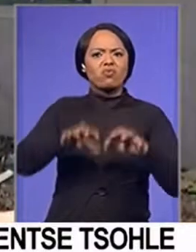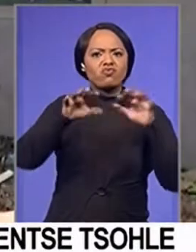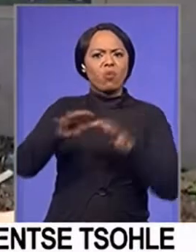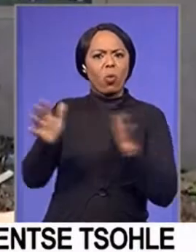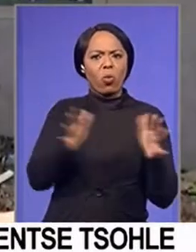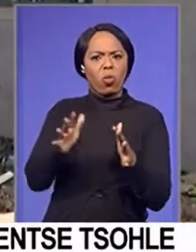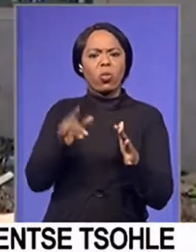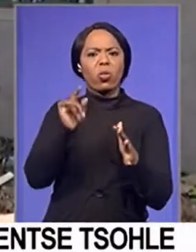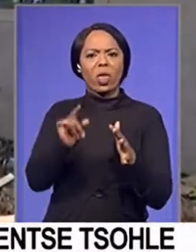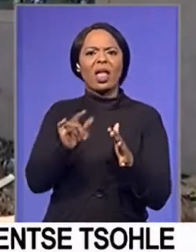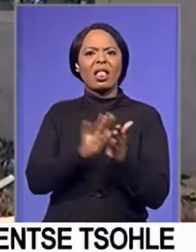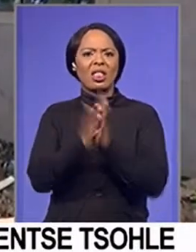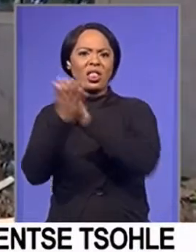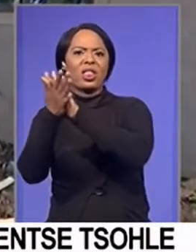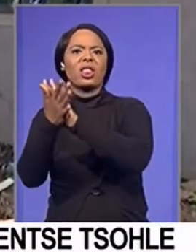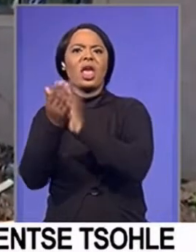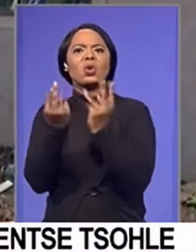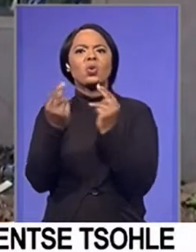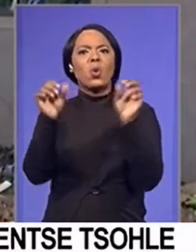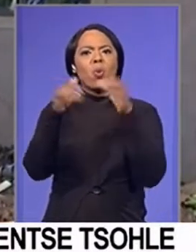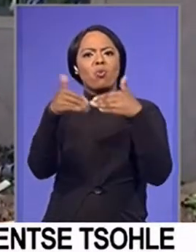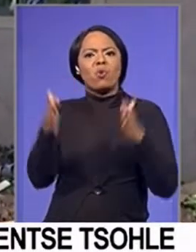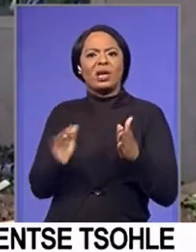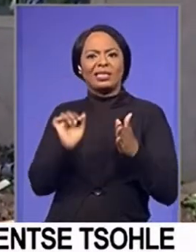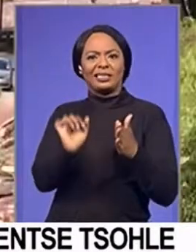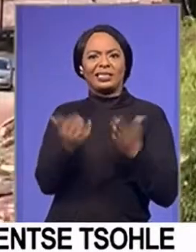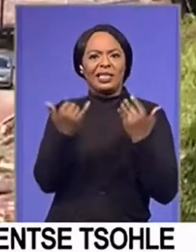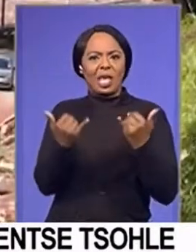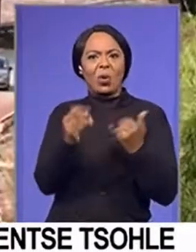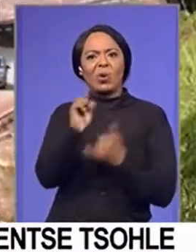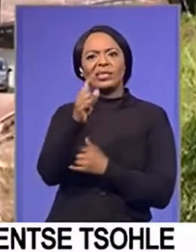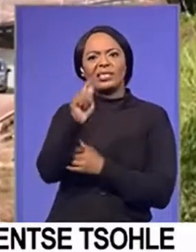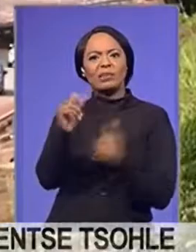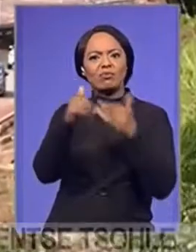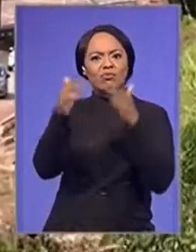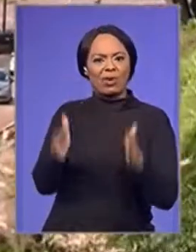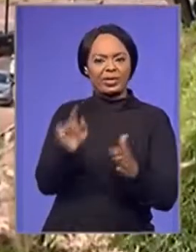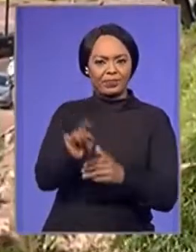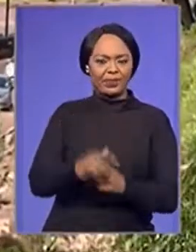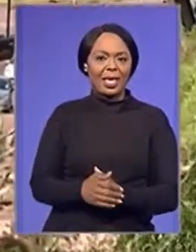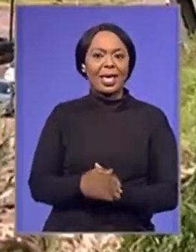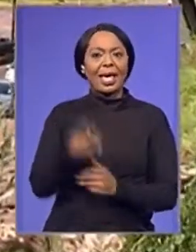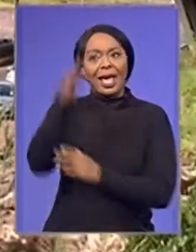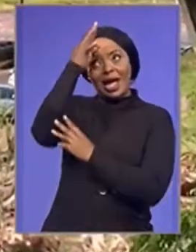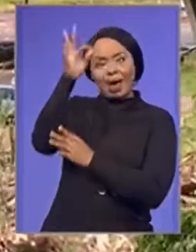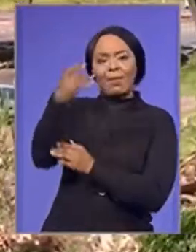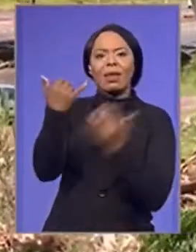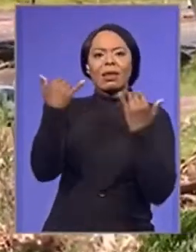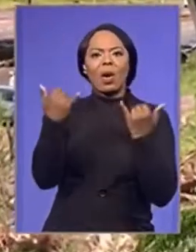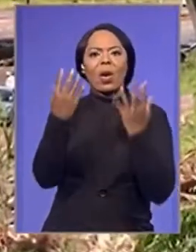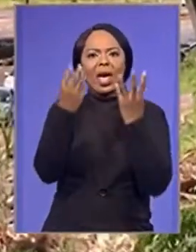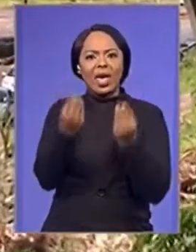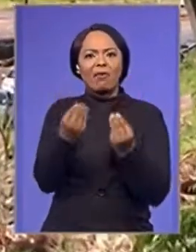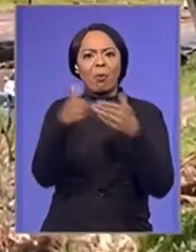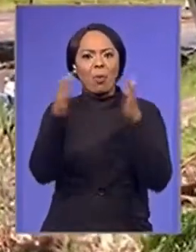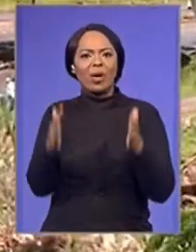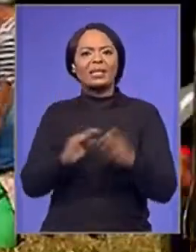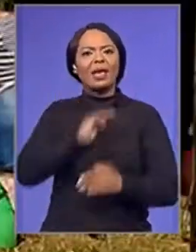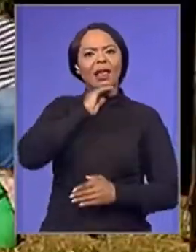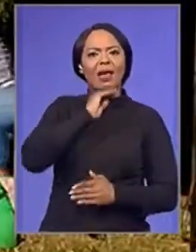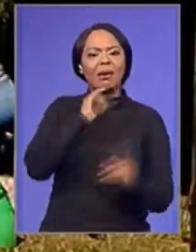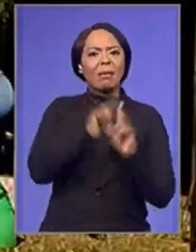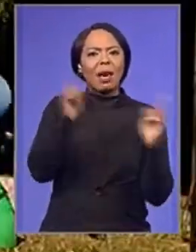amme kgokelo ya mabokose ya matjha a kgaso malapeng a tshehetswang ke mmuso. Letona le re mmuso o na le mabokose a lekaneng a kgaso